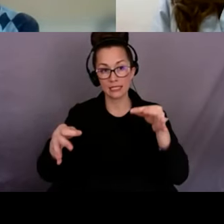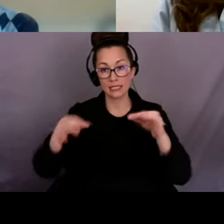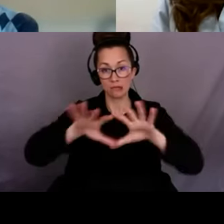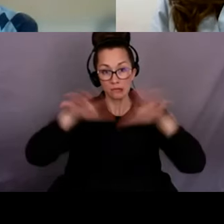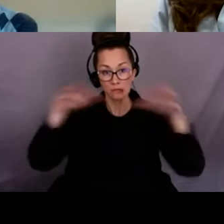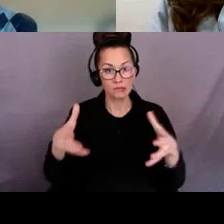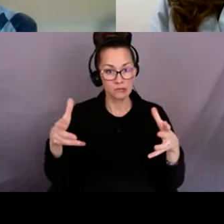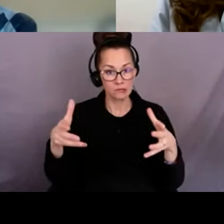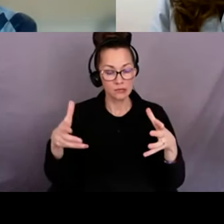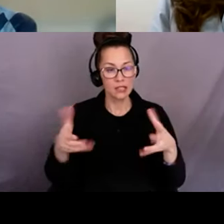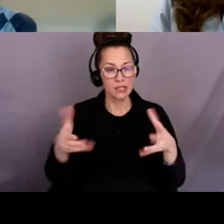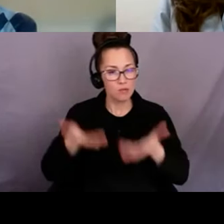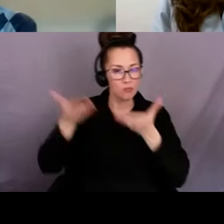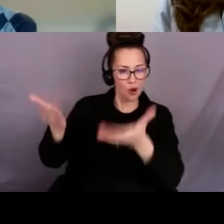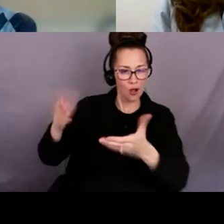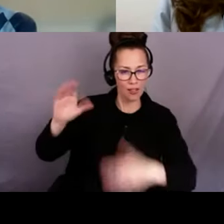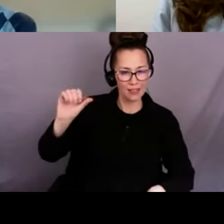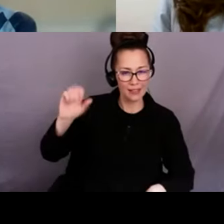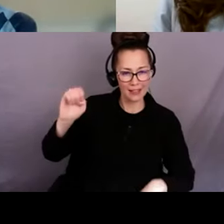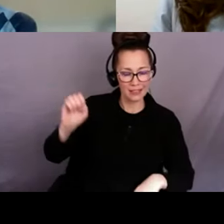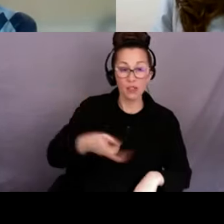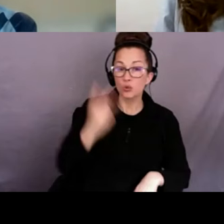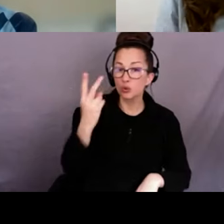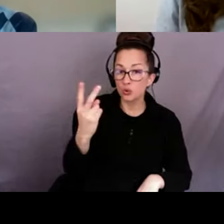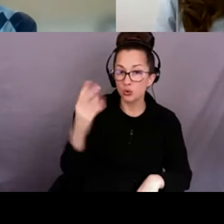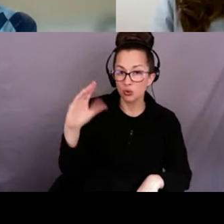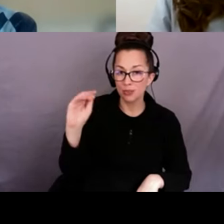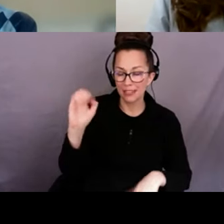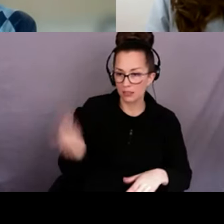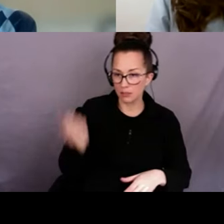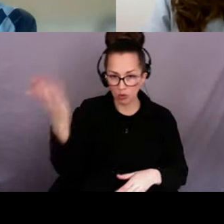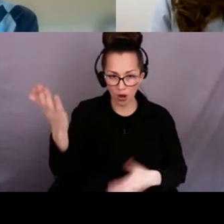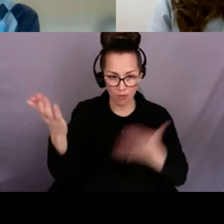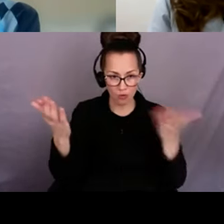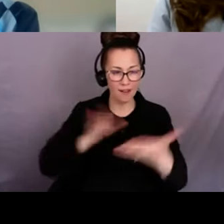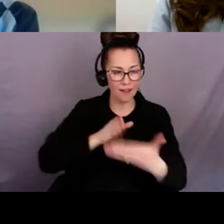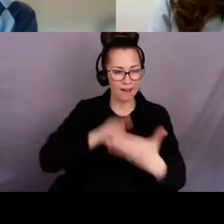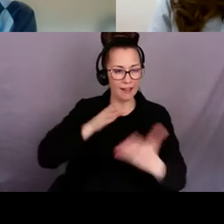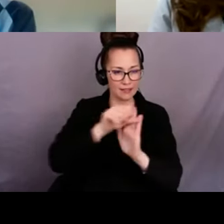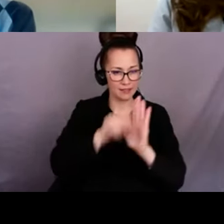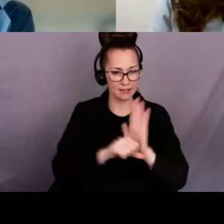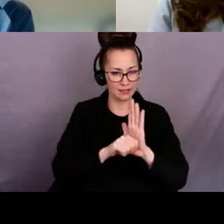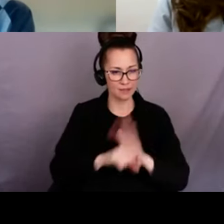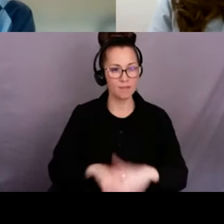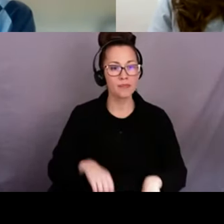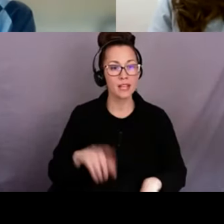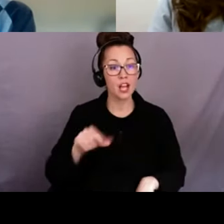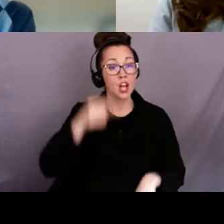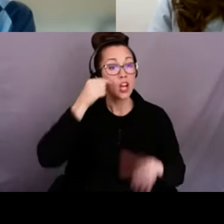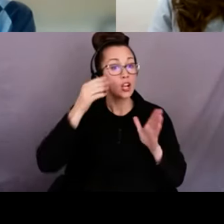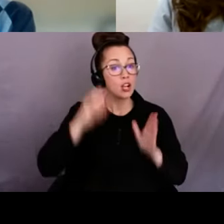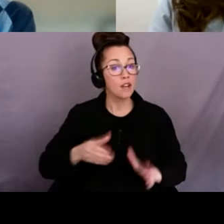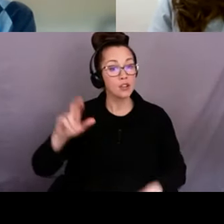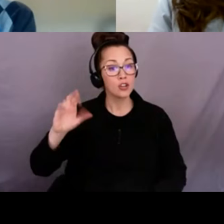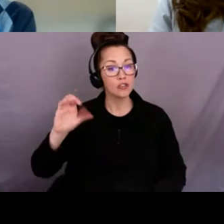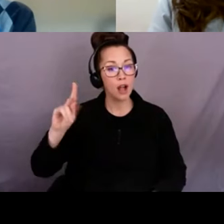brought the cases, because there are two cases, against the state. Governor Rockefeller was the governor